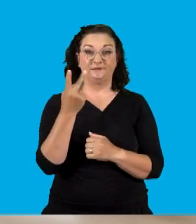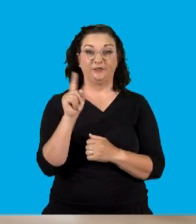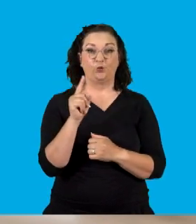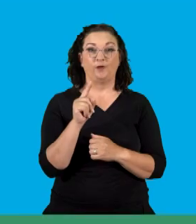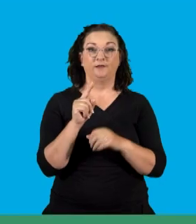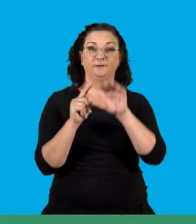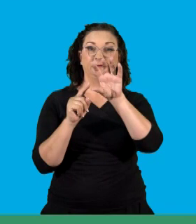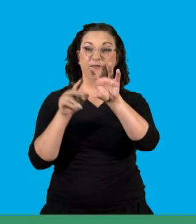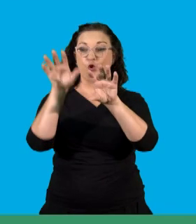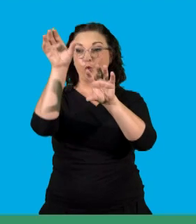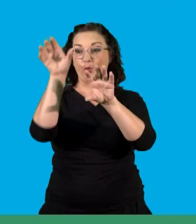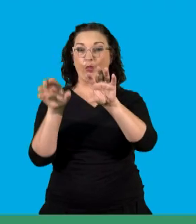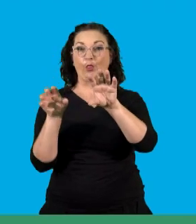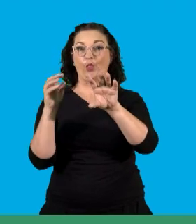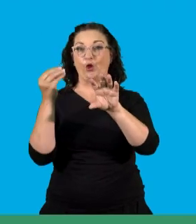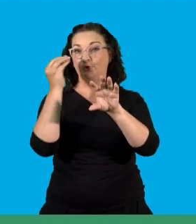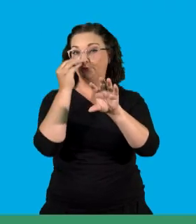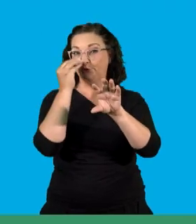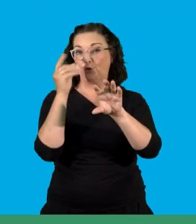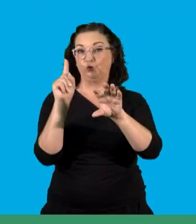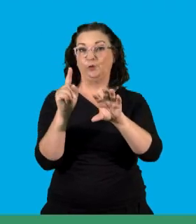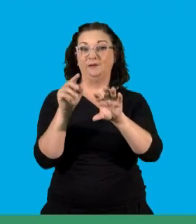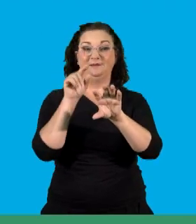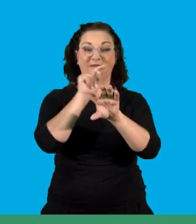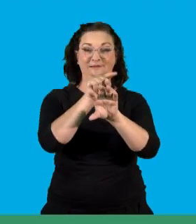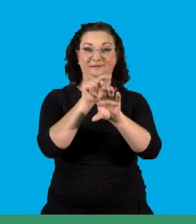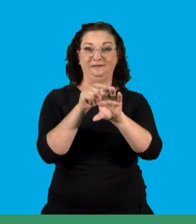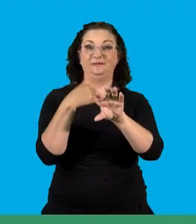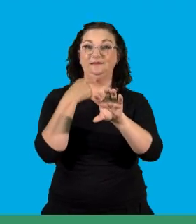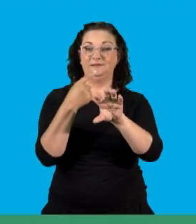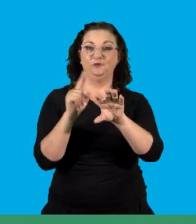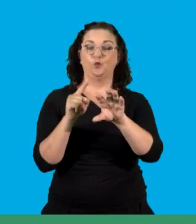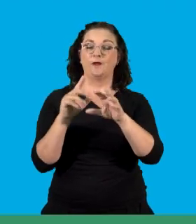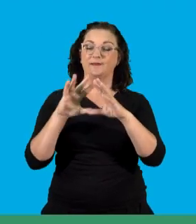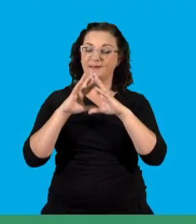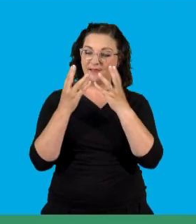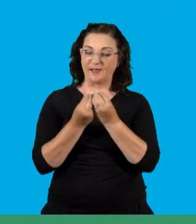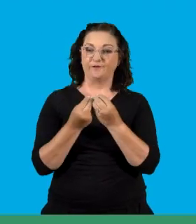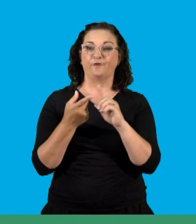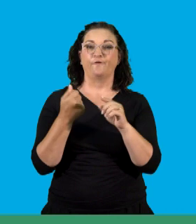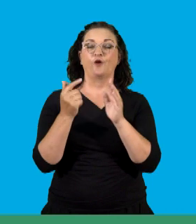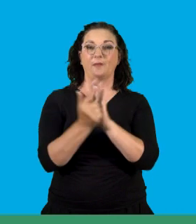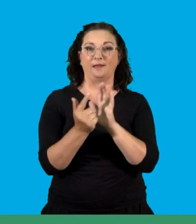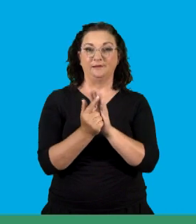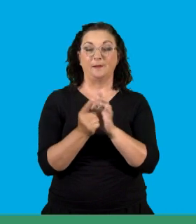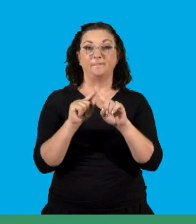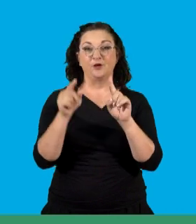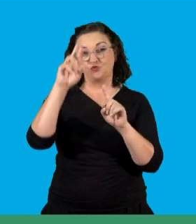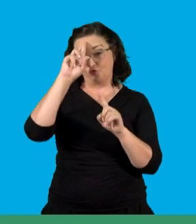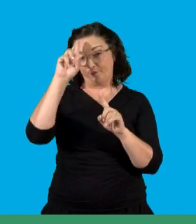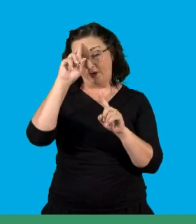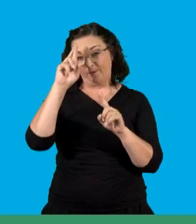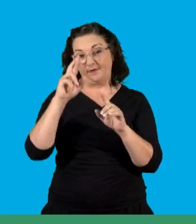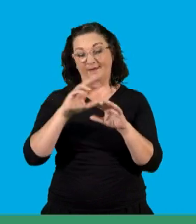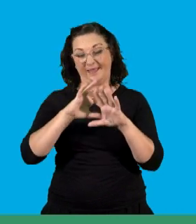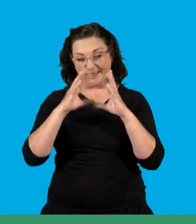on the side. It says, the mind map summarizes all the content for this lesson. It will help you to remember all the